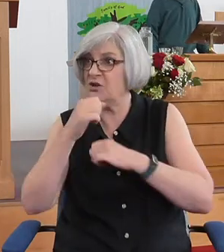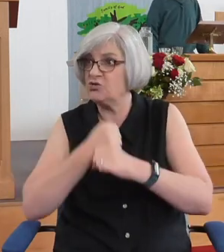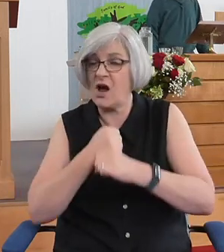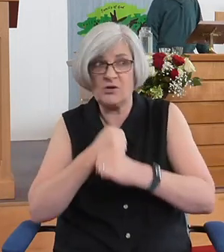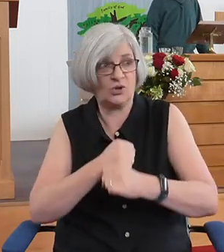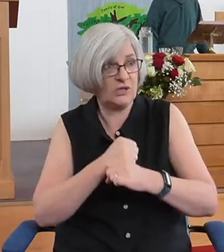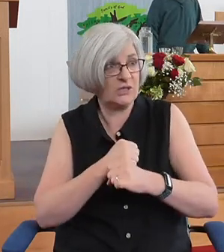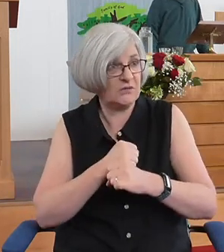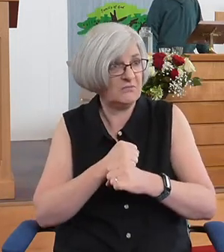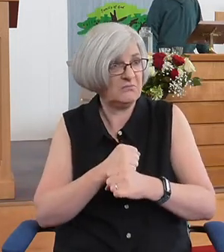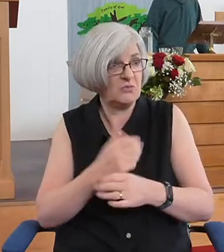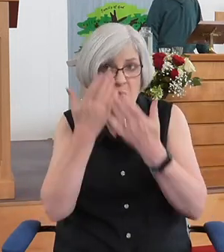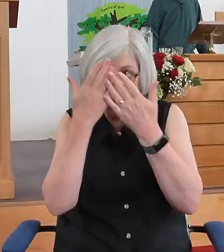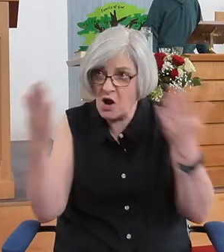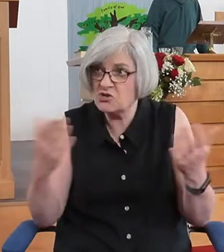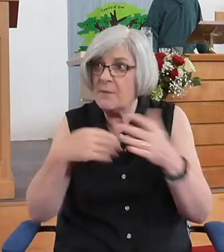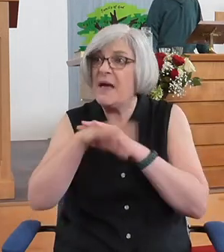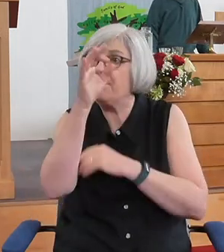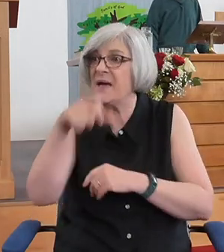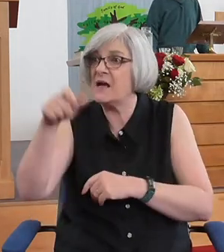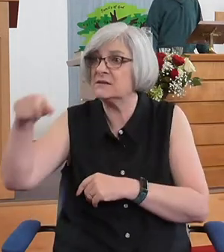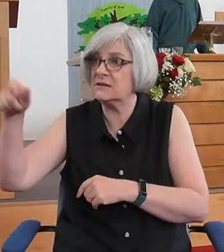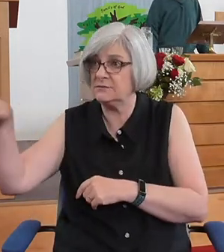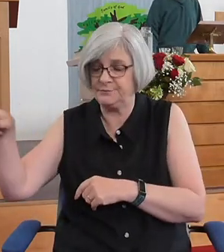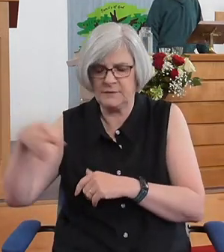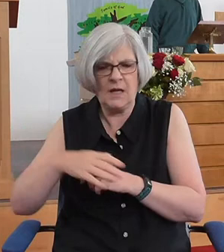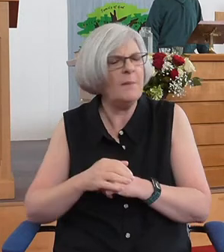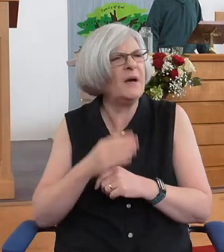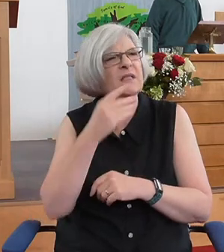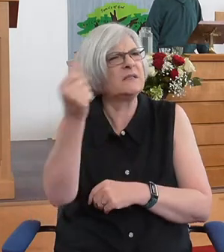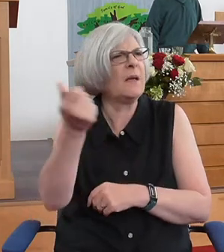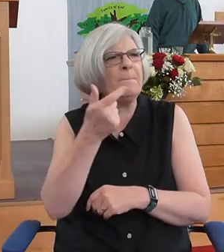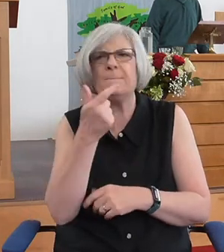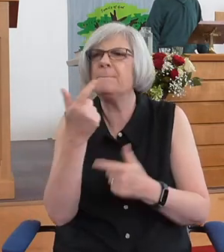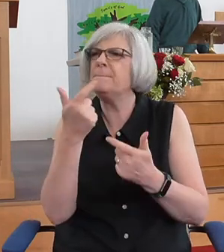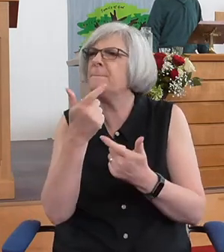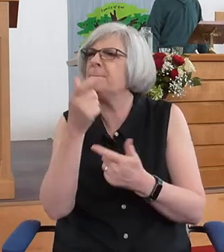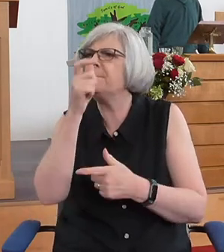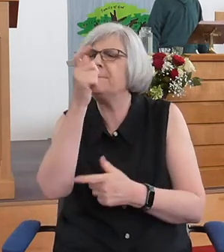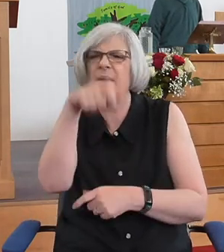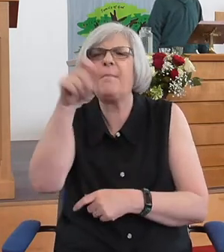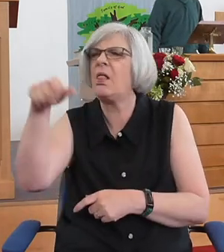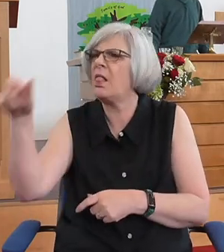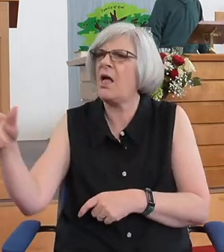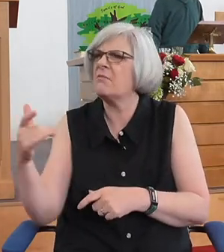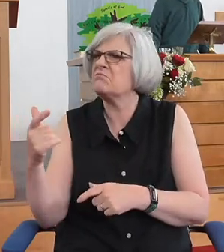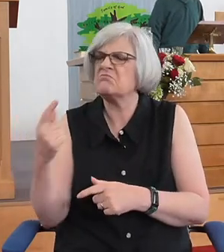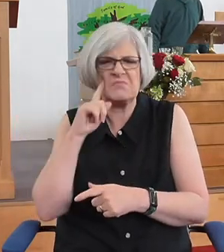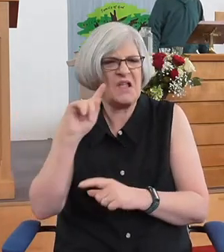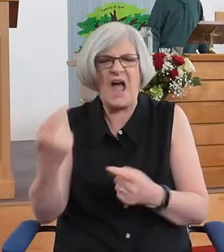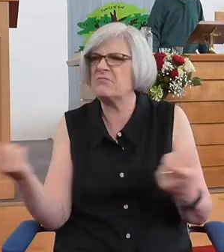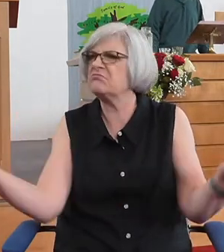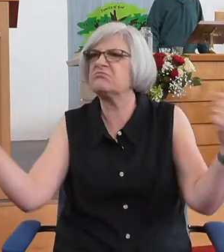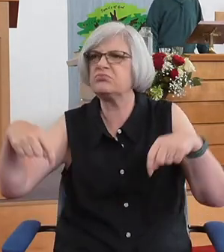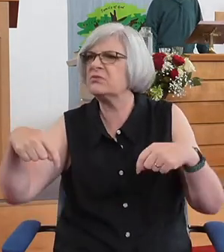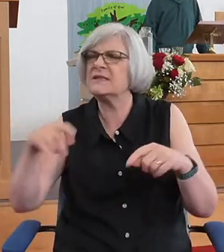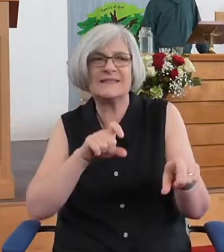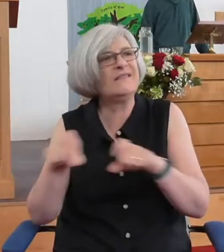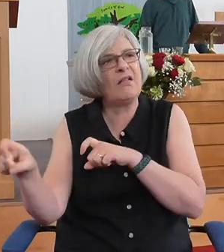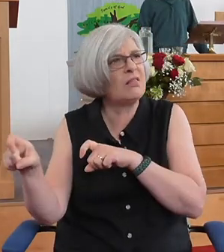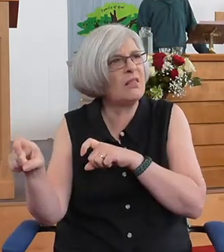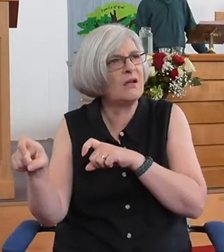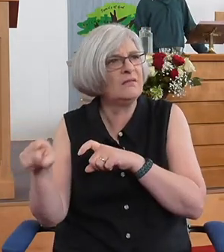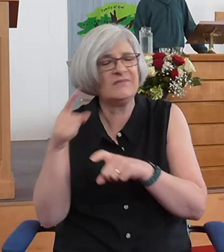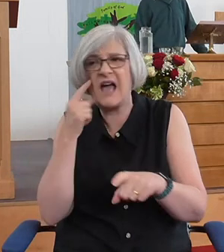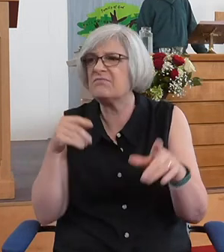together. But of course, some people were still unable to be with us, because they were unable to get out of their homes